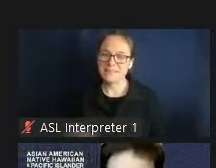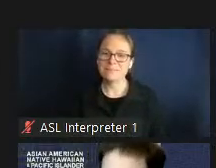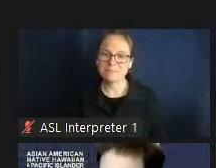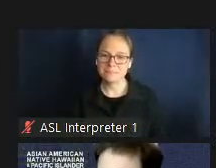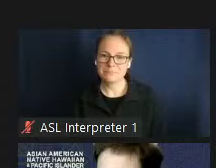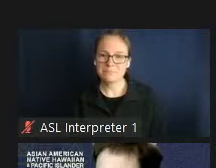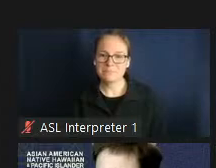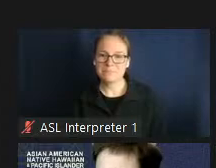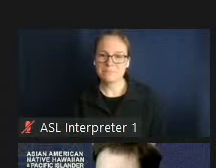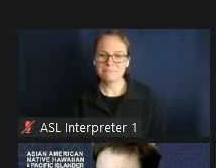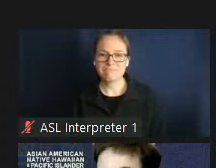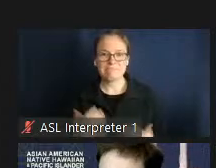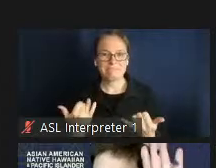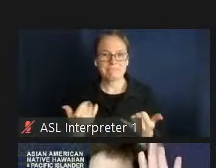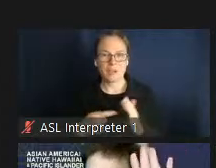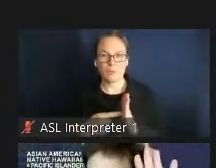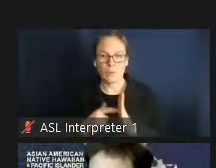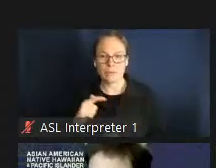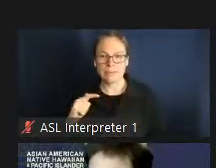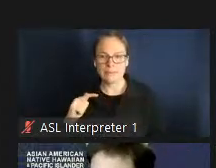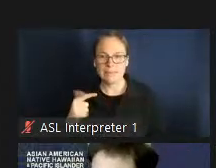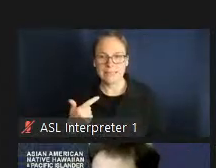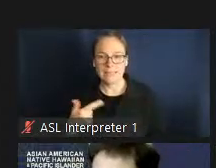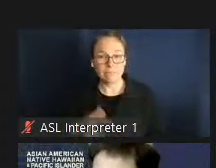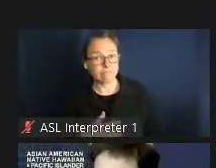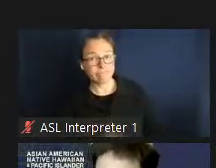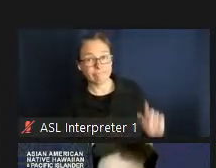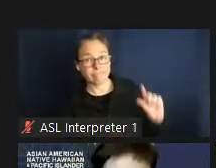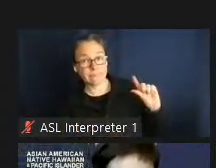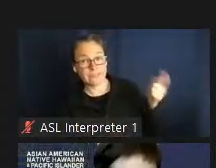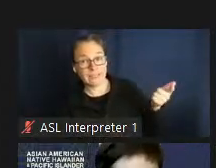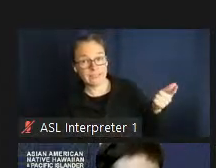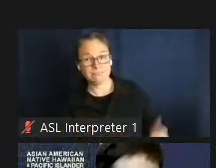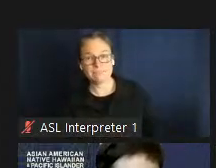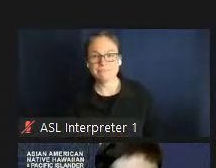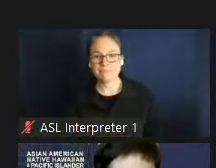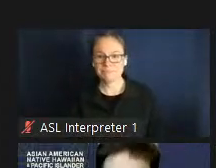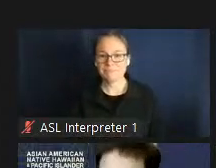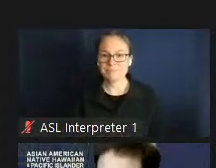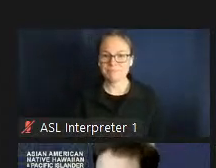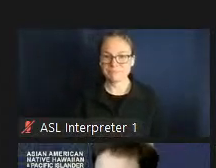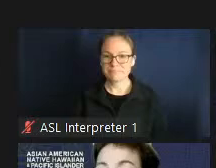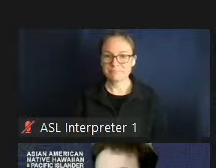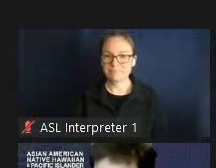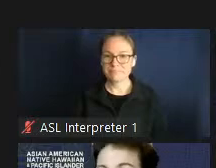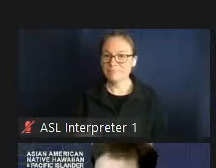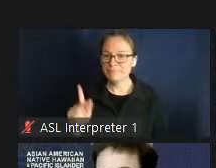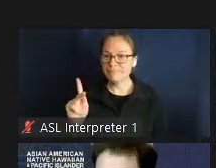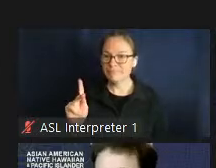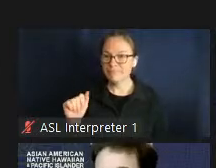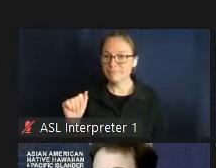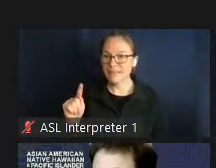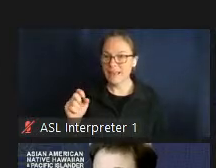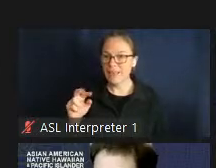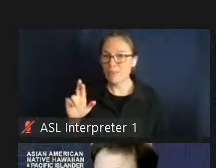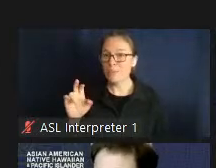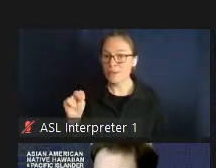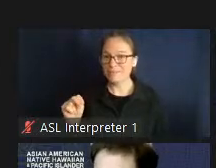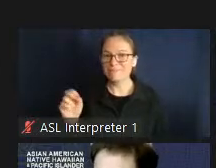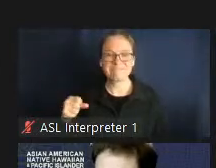So now we need a second to the I'll motion. second it. Seconded. Was that Catherine? Yep.